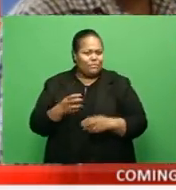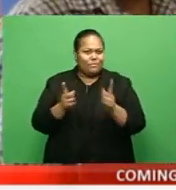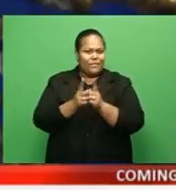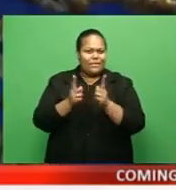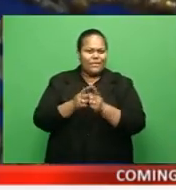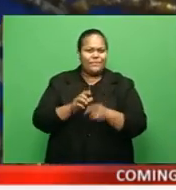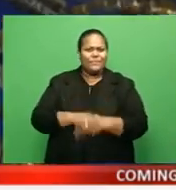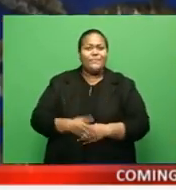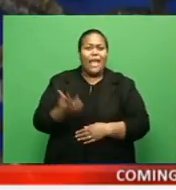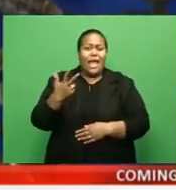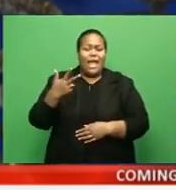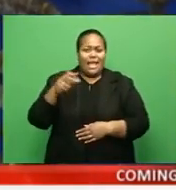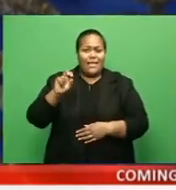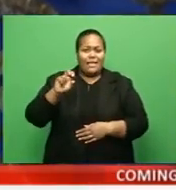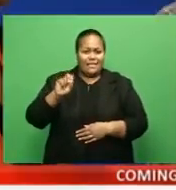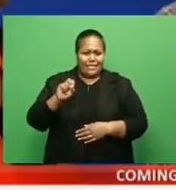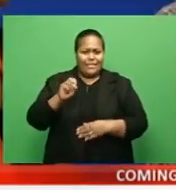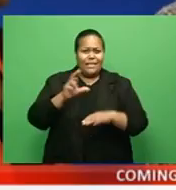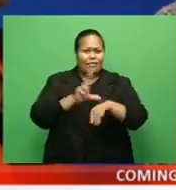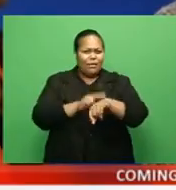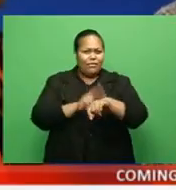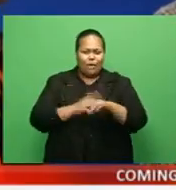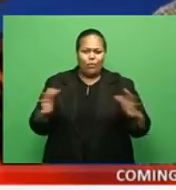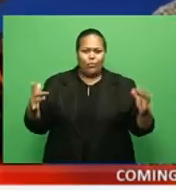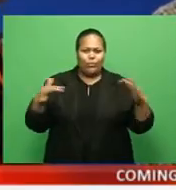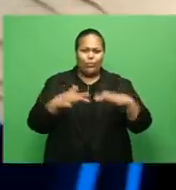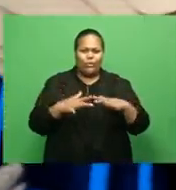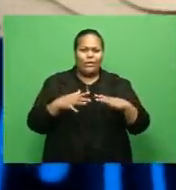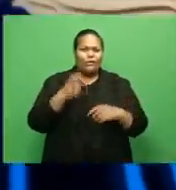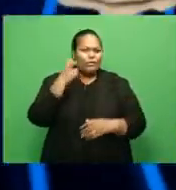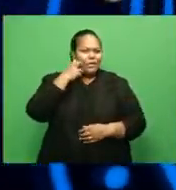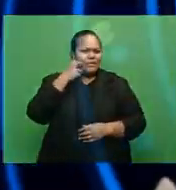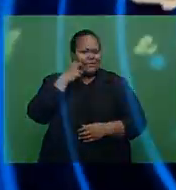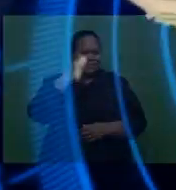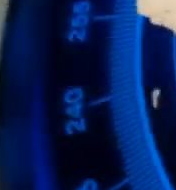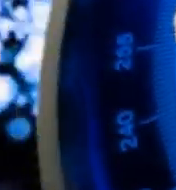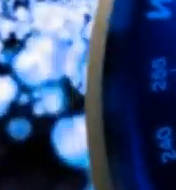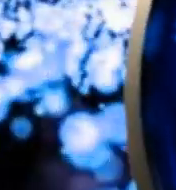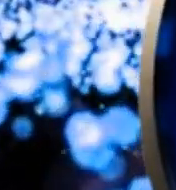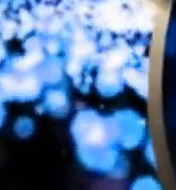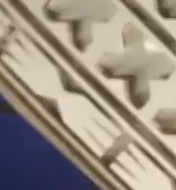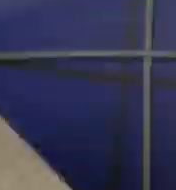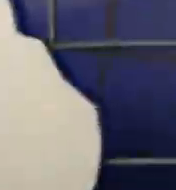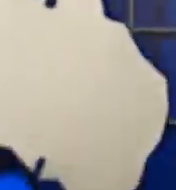80 practitioners to gather for dental conference.